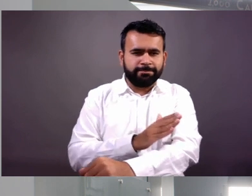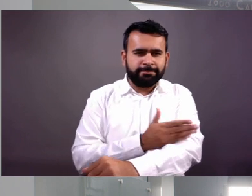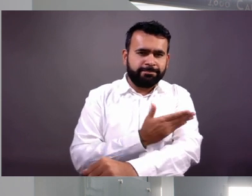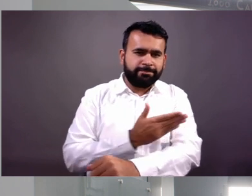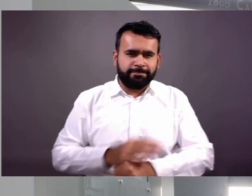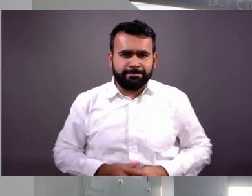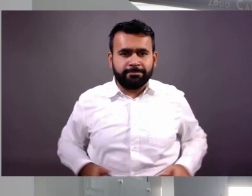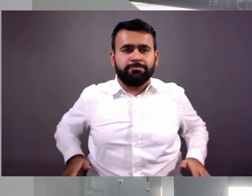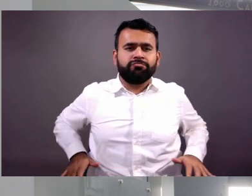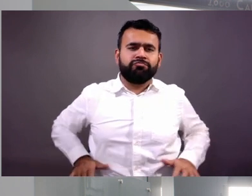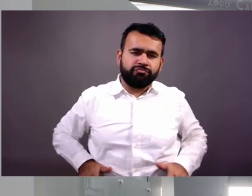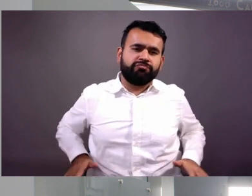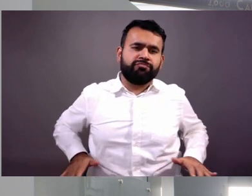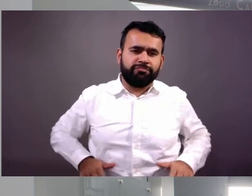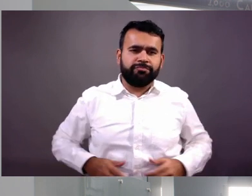Find the groove.